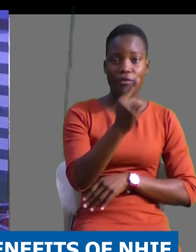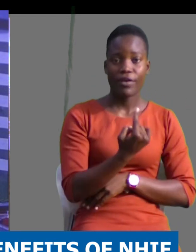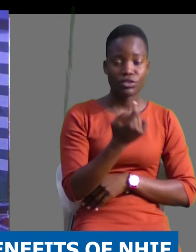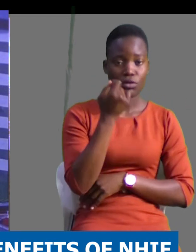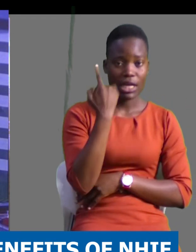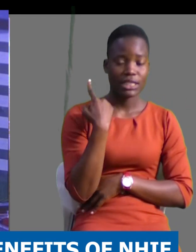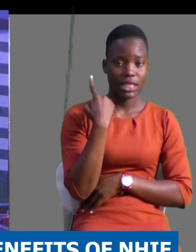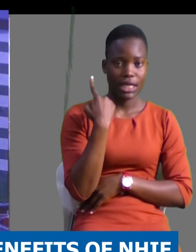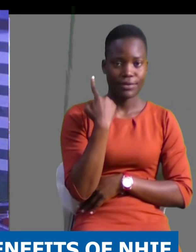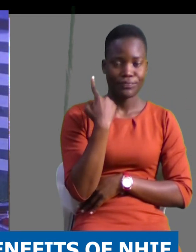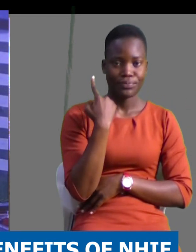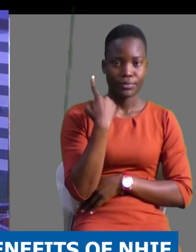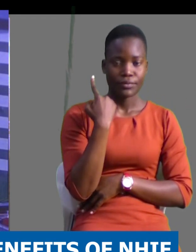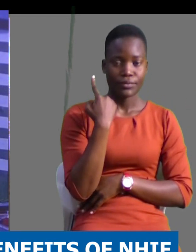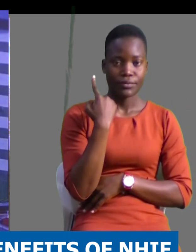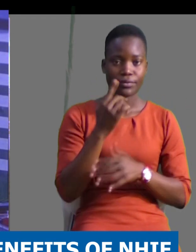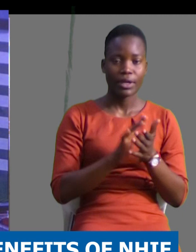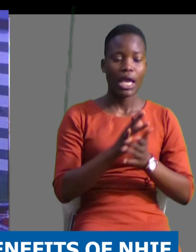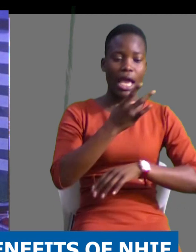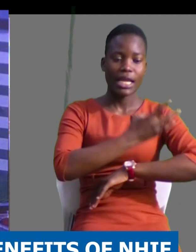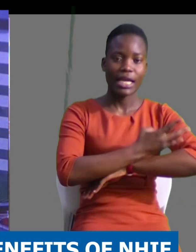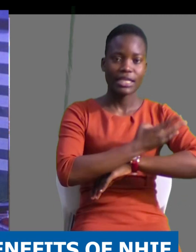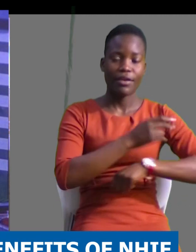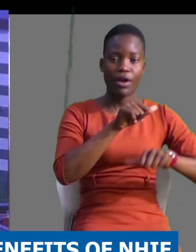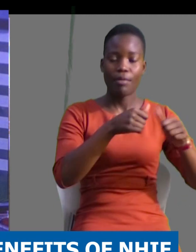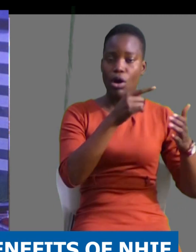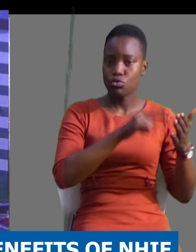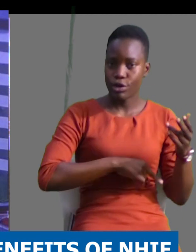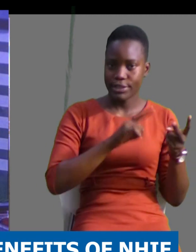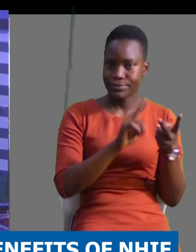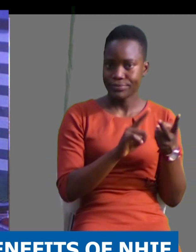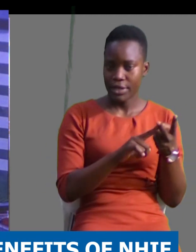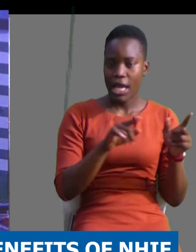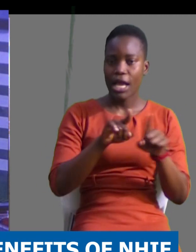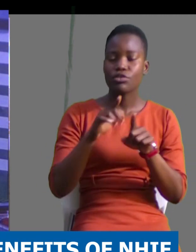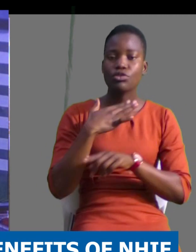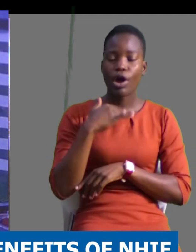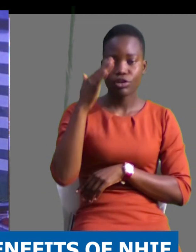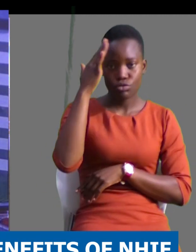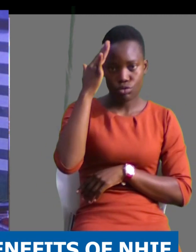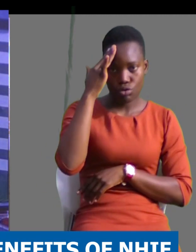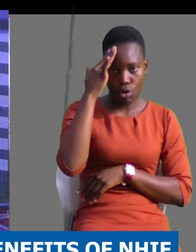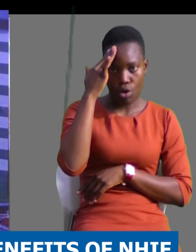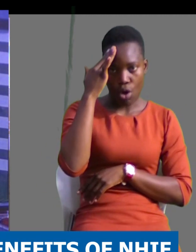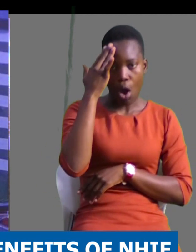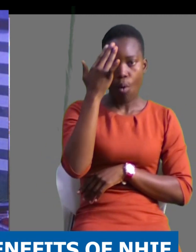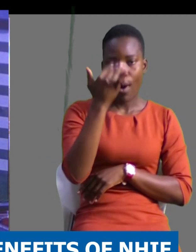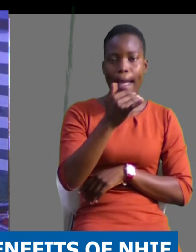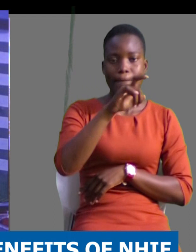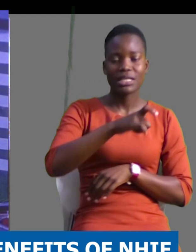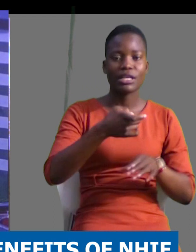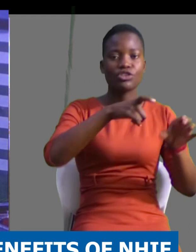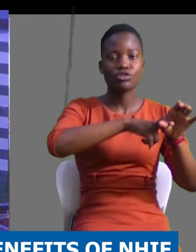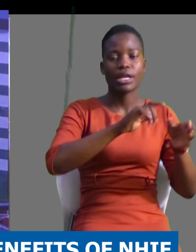interested. Yes. First of all, to understand what is it about the National Health Insurance Fund. Yes. And they would want to know, why should